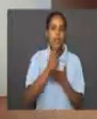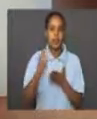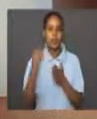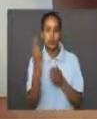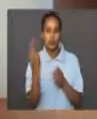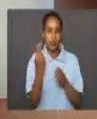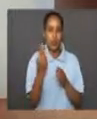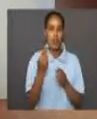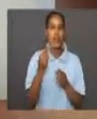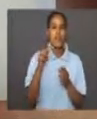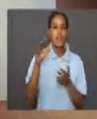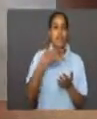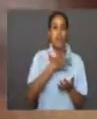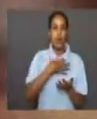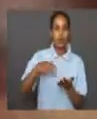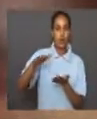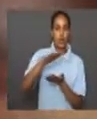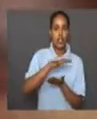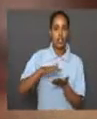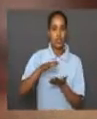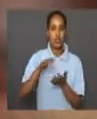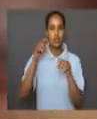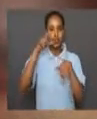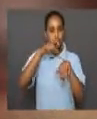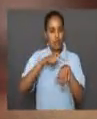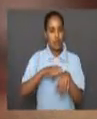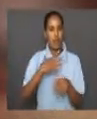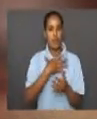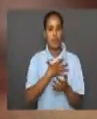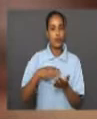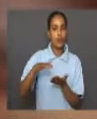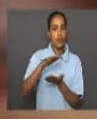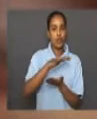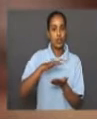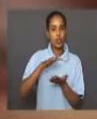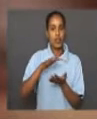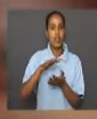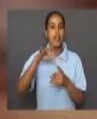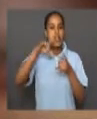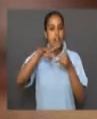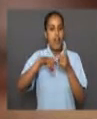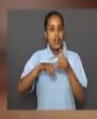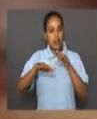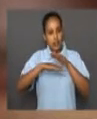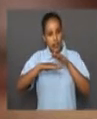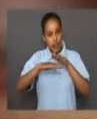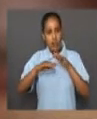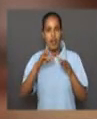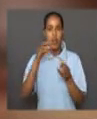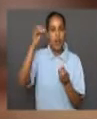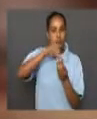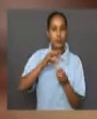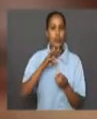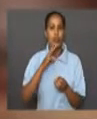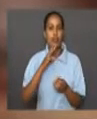using froth flotation. During froth flotation, finely ground ore is added